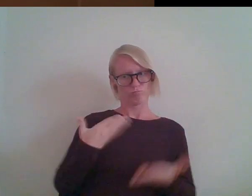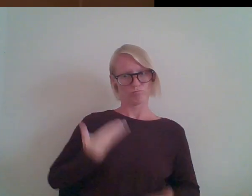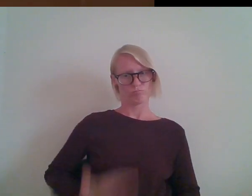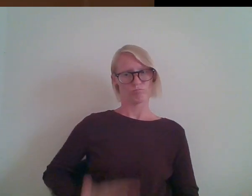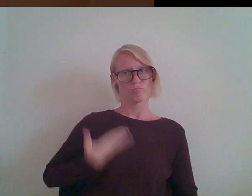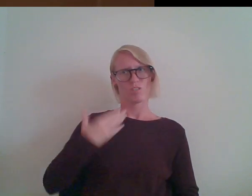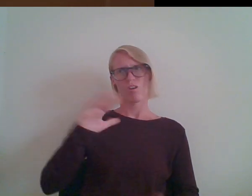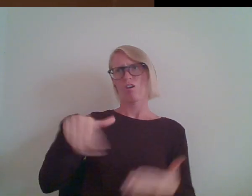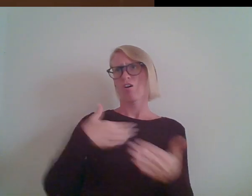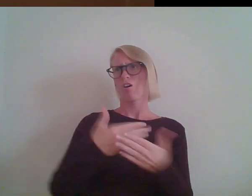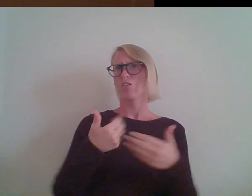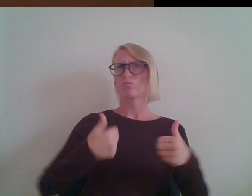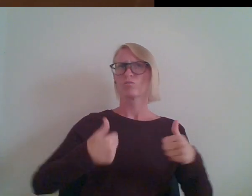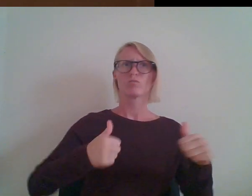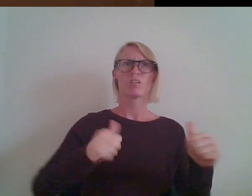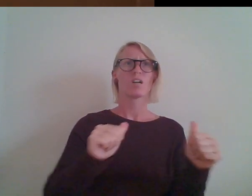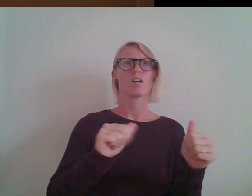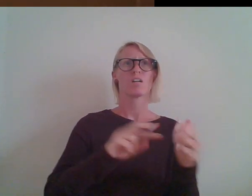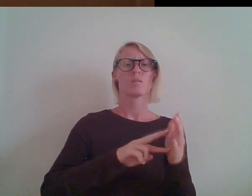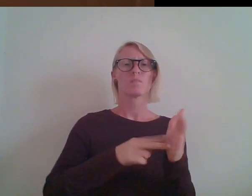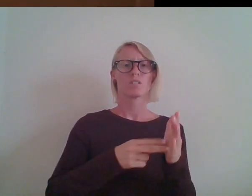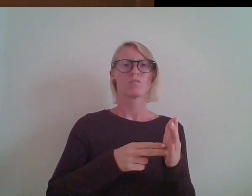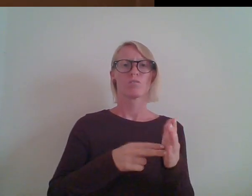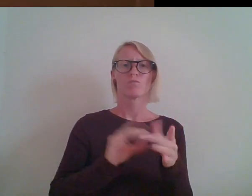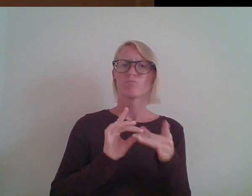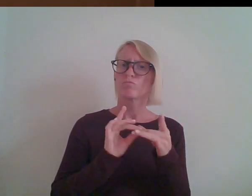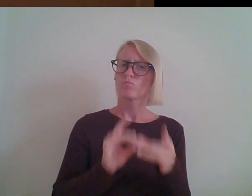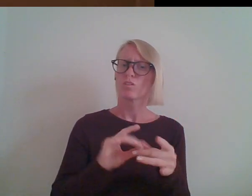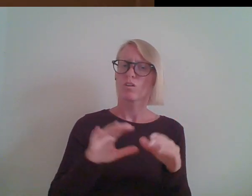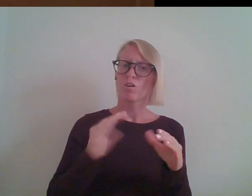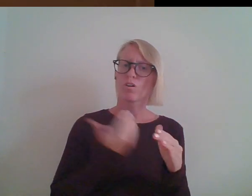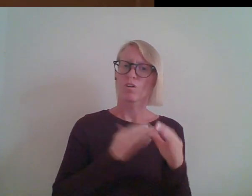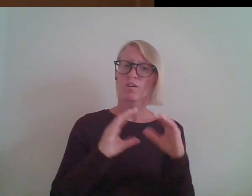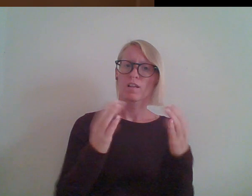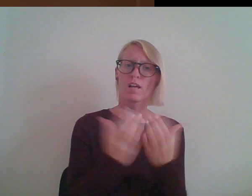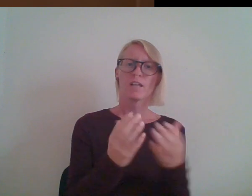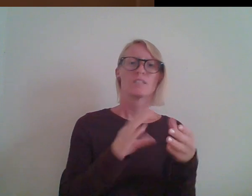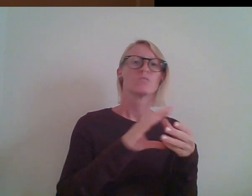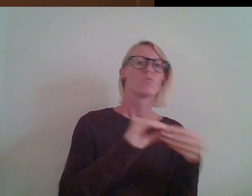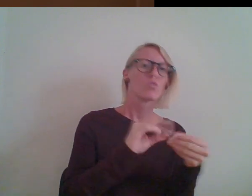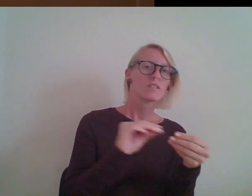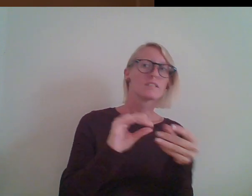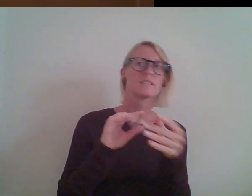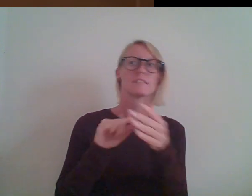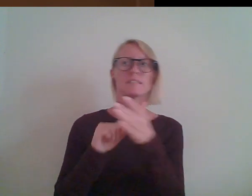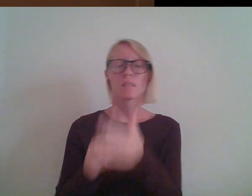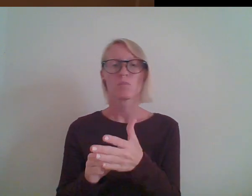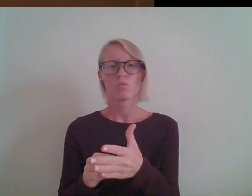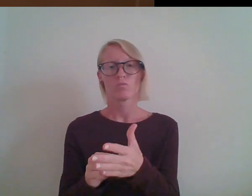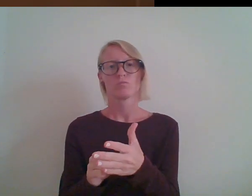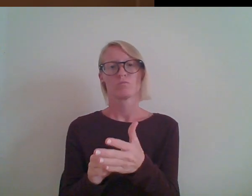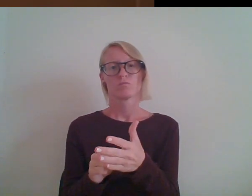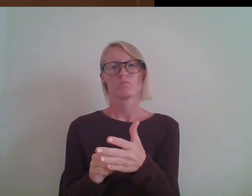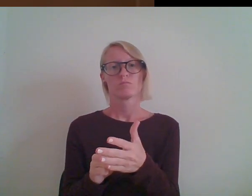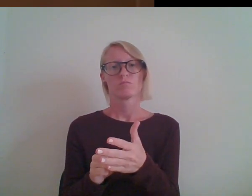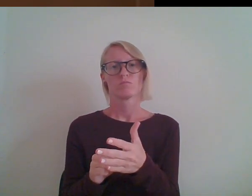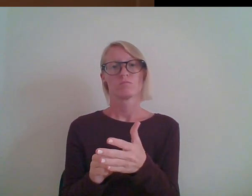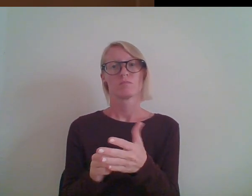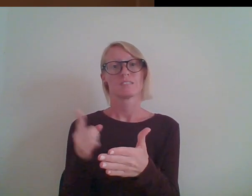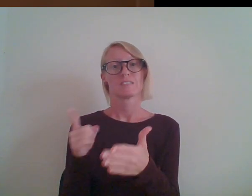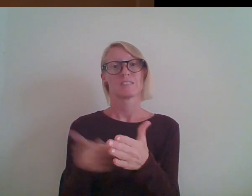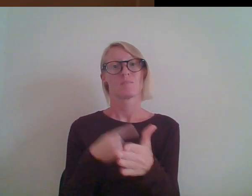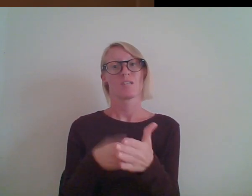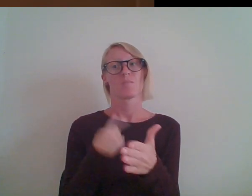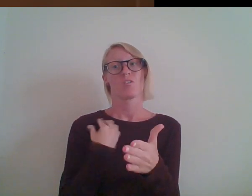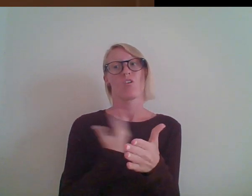try to make things meaningful in our classes. So we give stories, we give examples, but sometimes our examples don't work